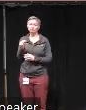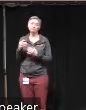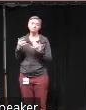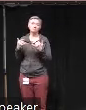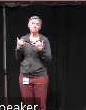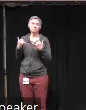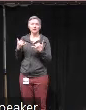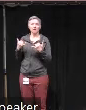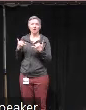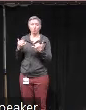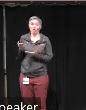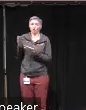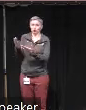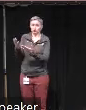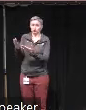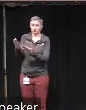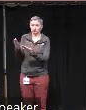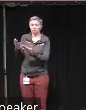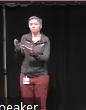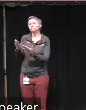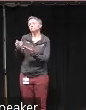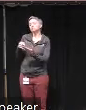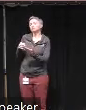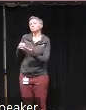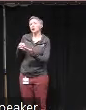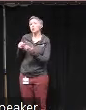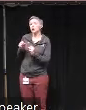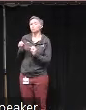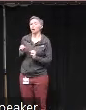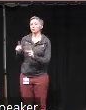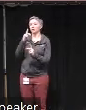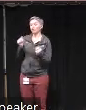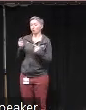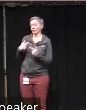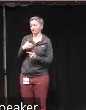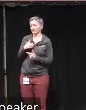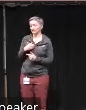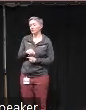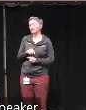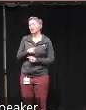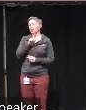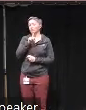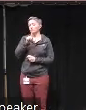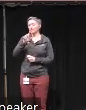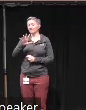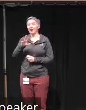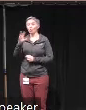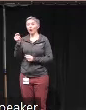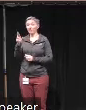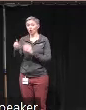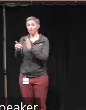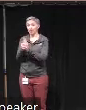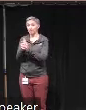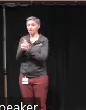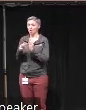now providing potential opportunity for all of us. The 1115 waiver amendment is something that we are